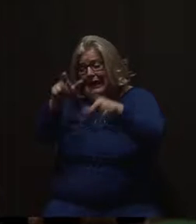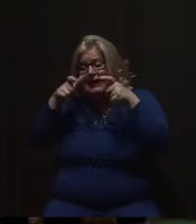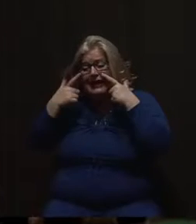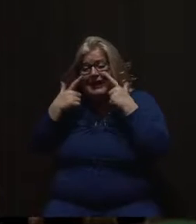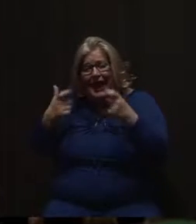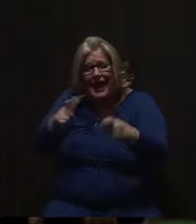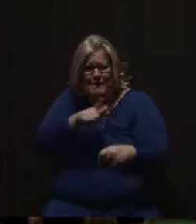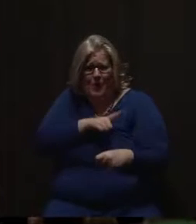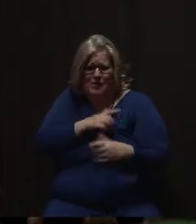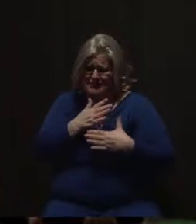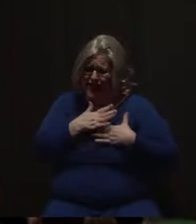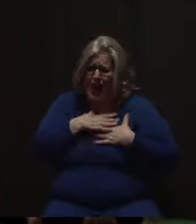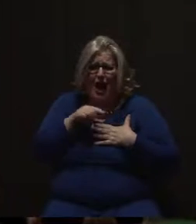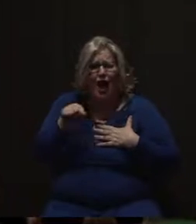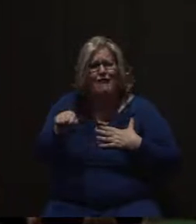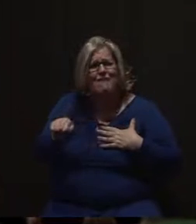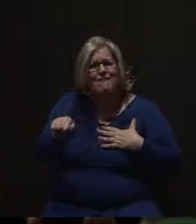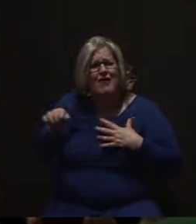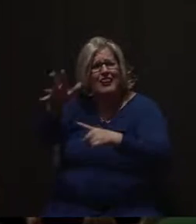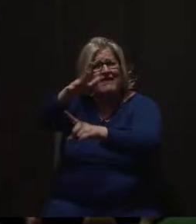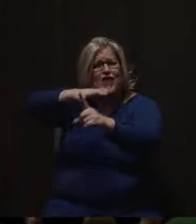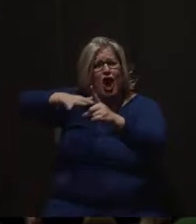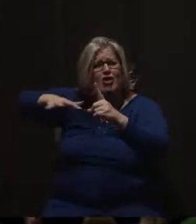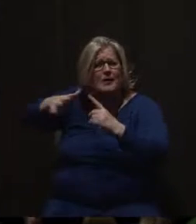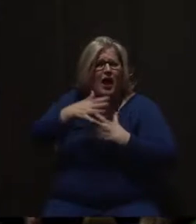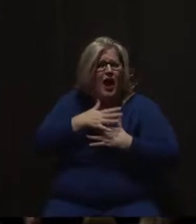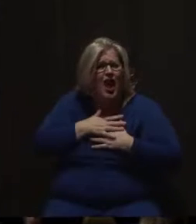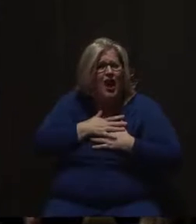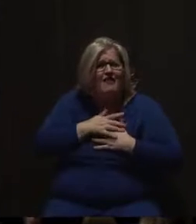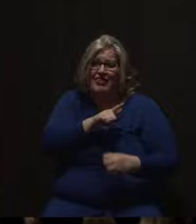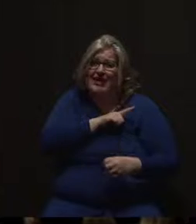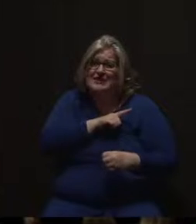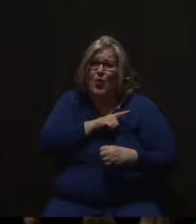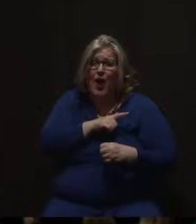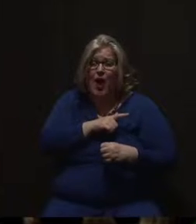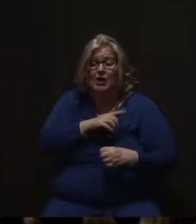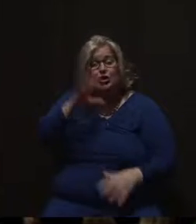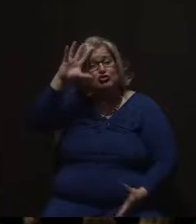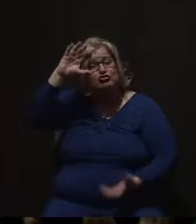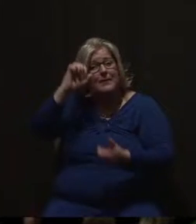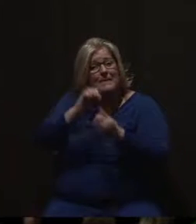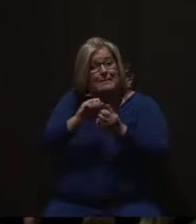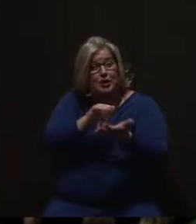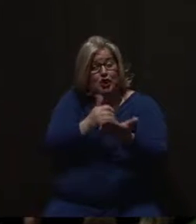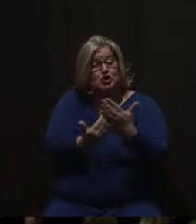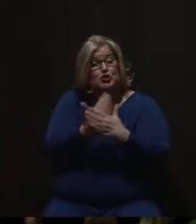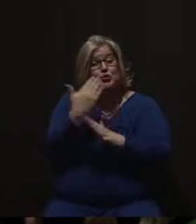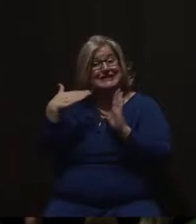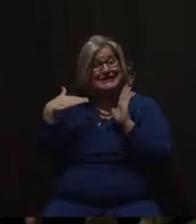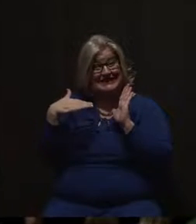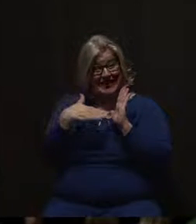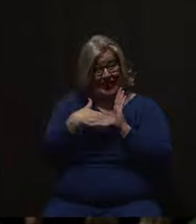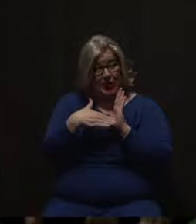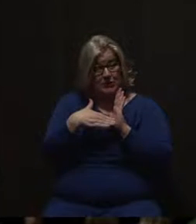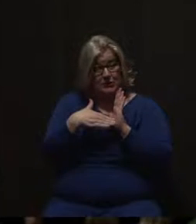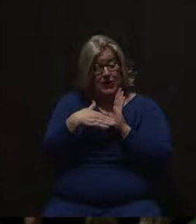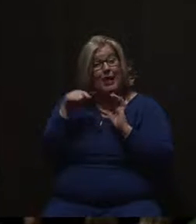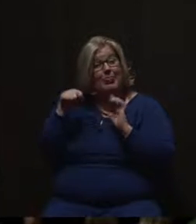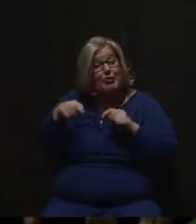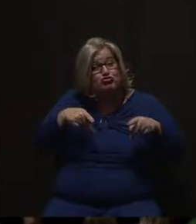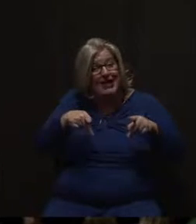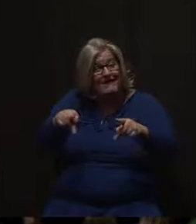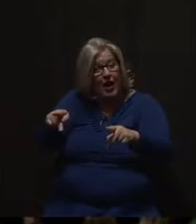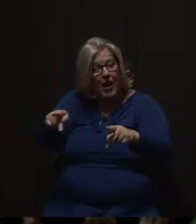very often, and even with the Whanganui River, they want to be able to take legal action, but they